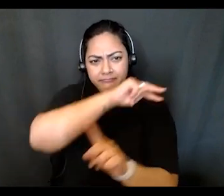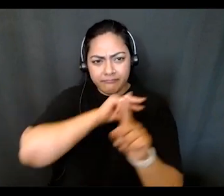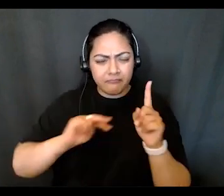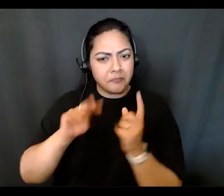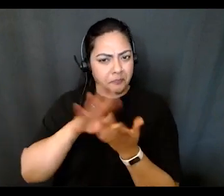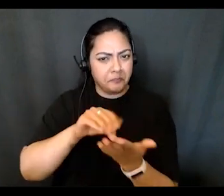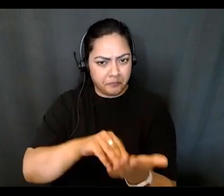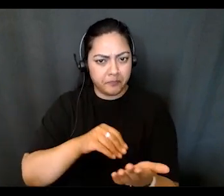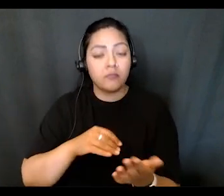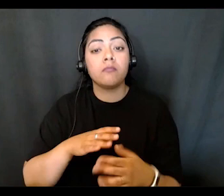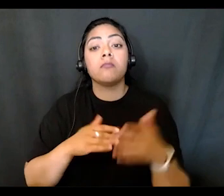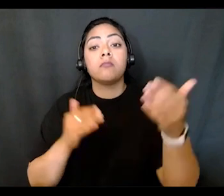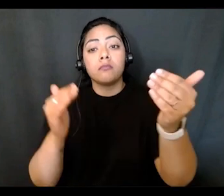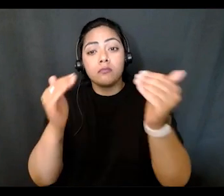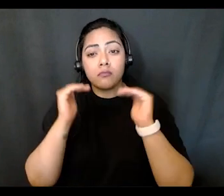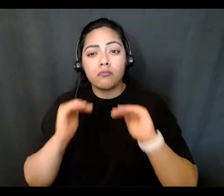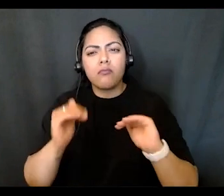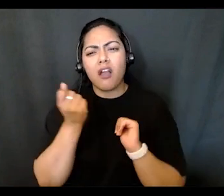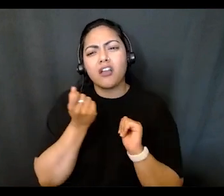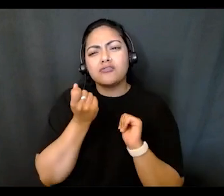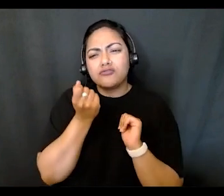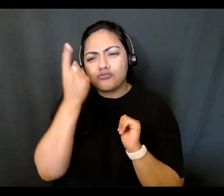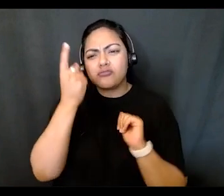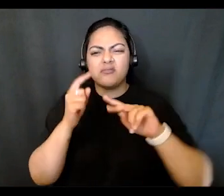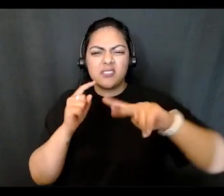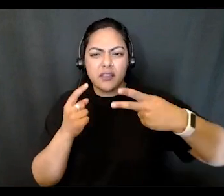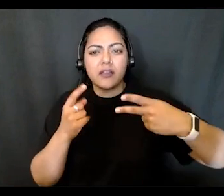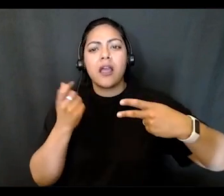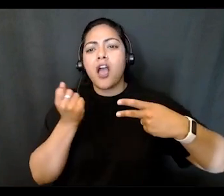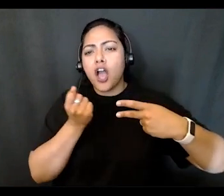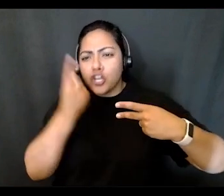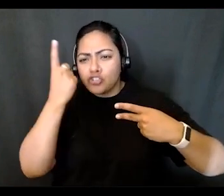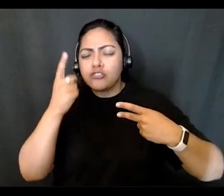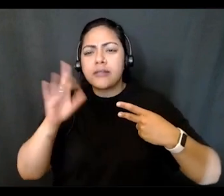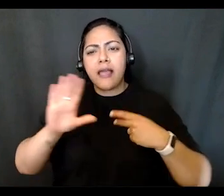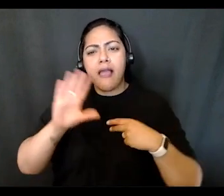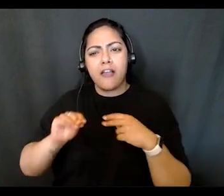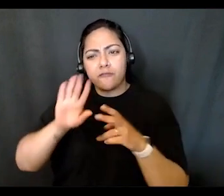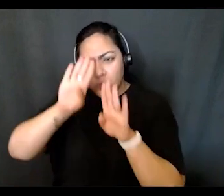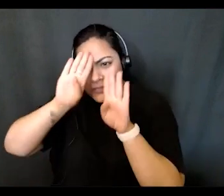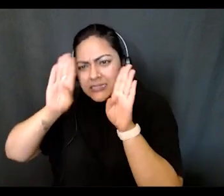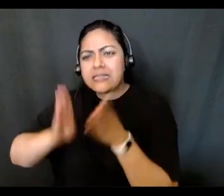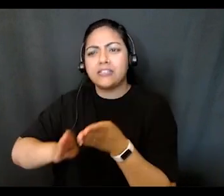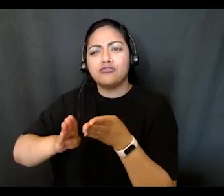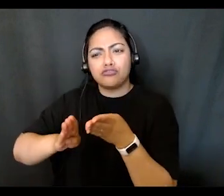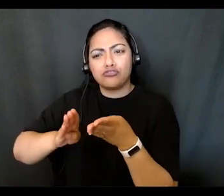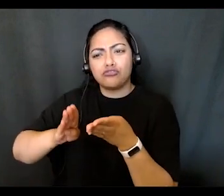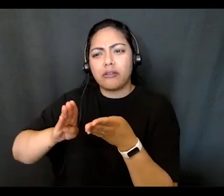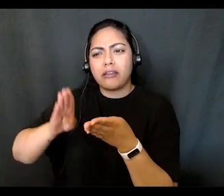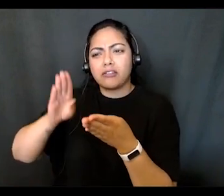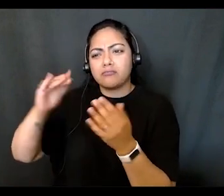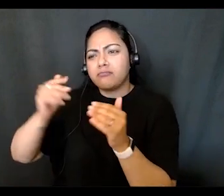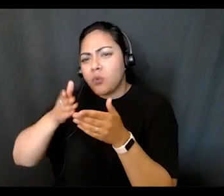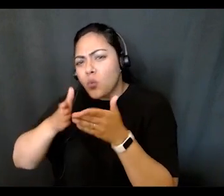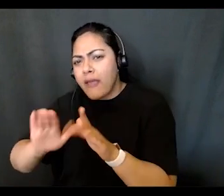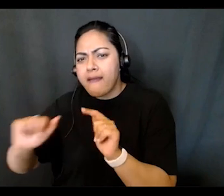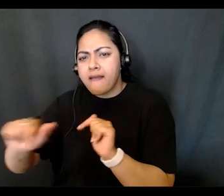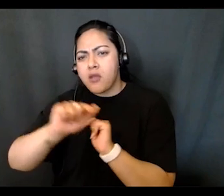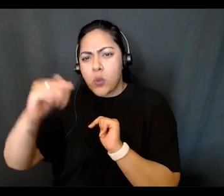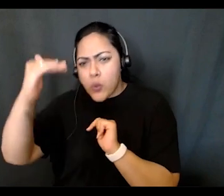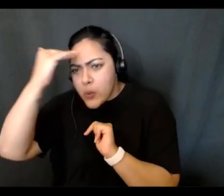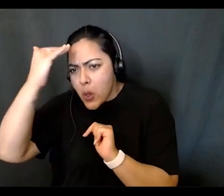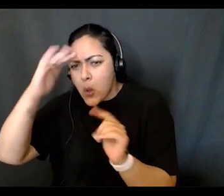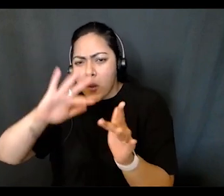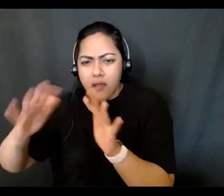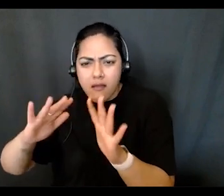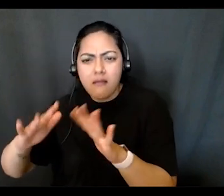health from Afrocentric ways of knowing, and then developing your own skill as a practitioner to promote health